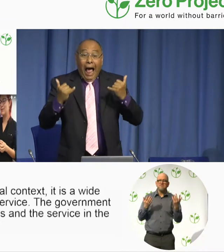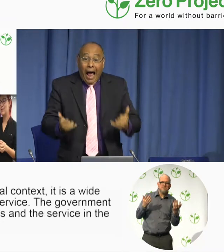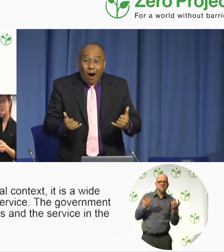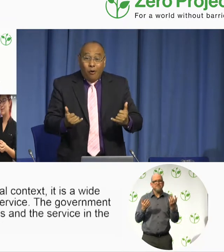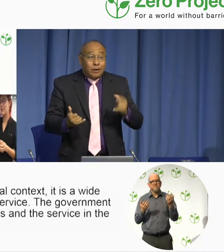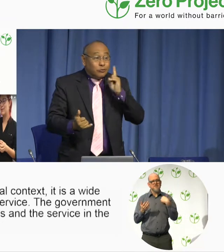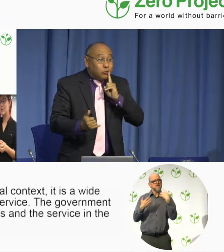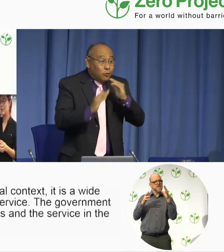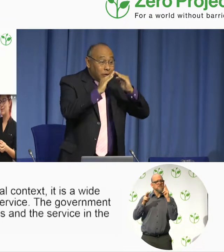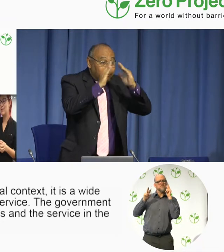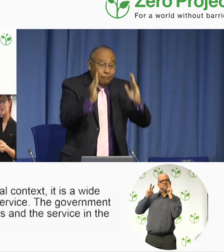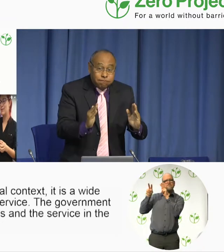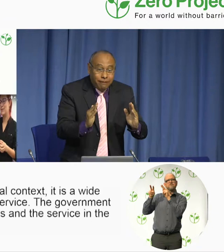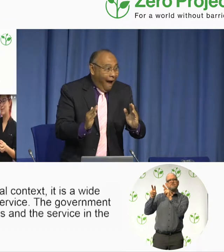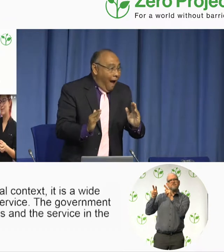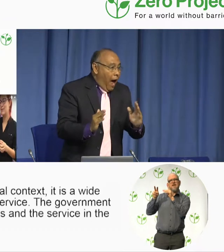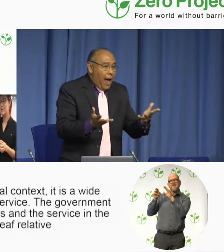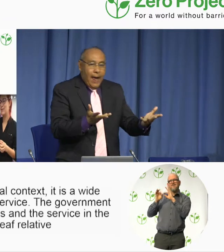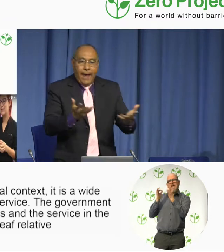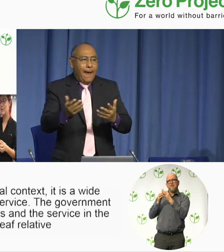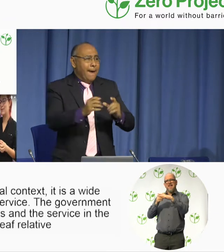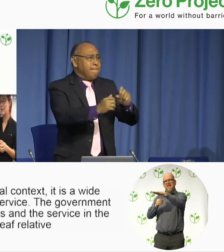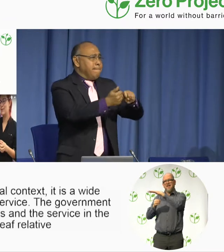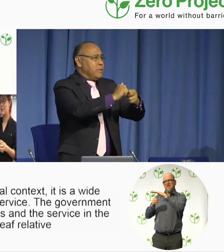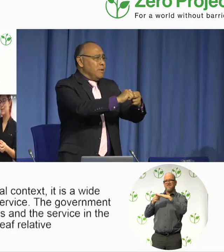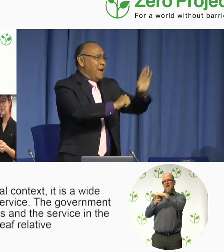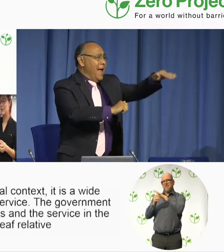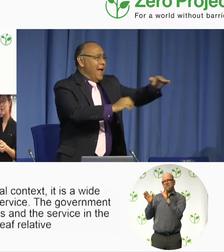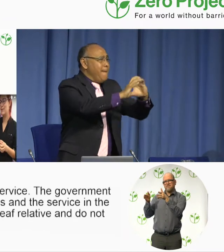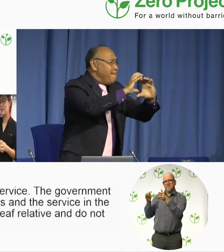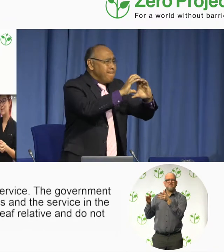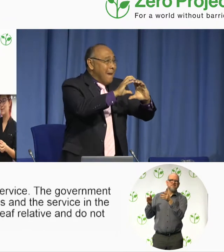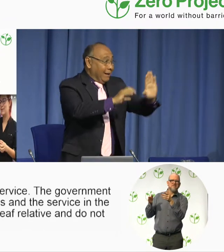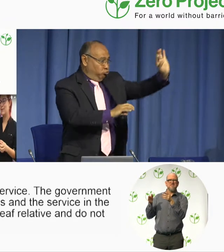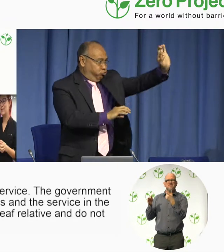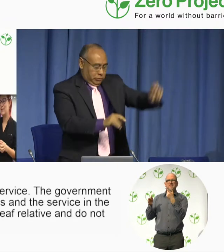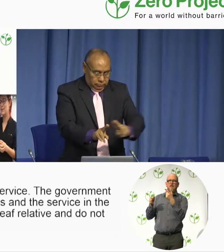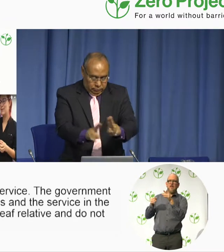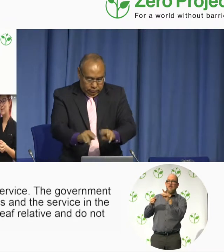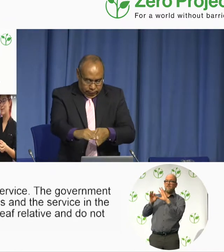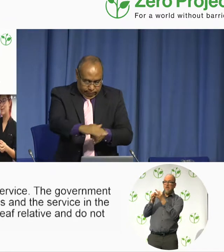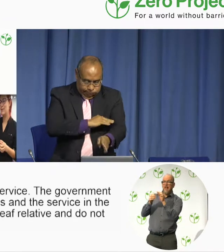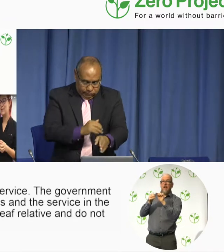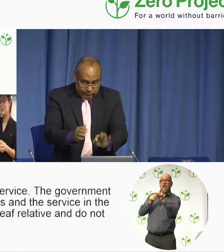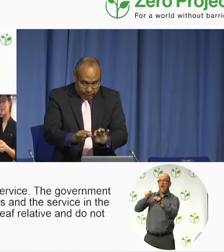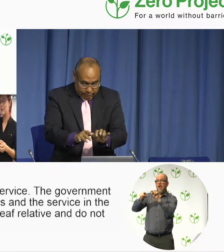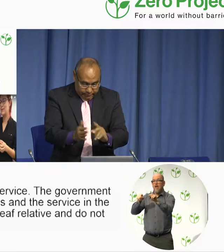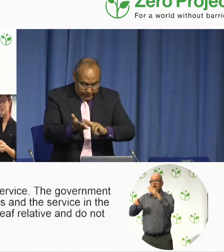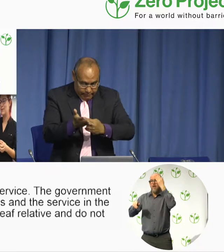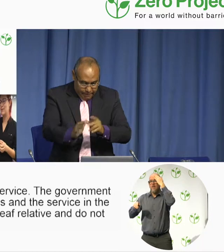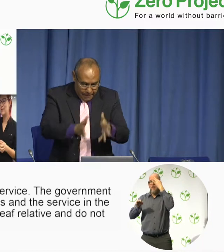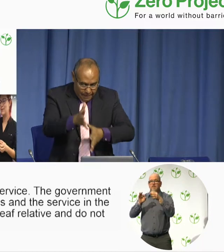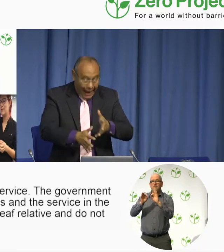context of family. When a family has a deaf relative and do not sign language, they used to isolate